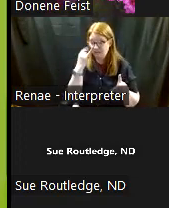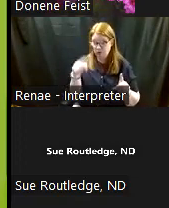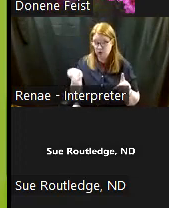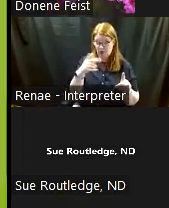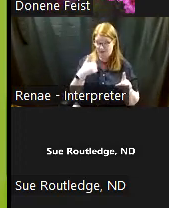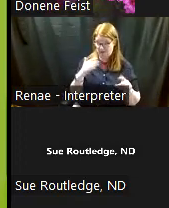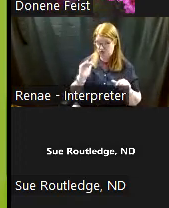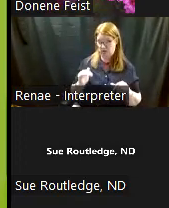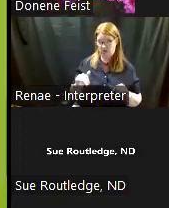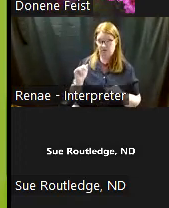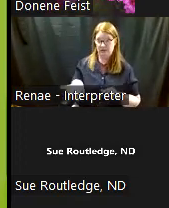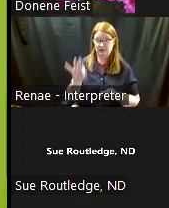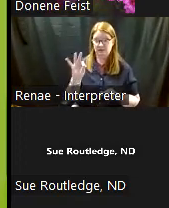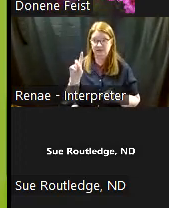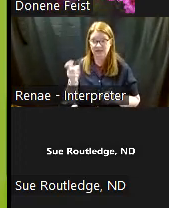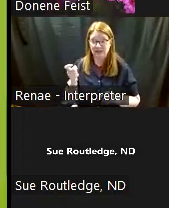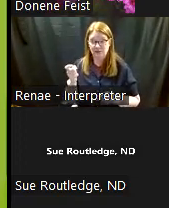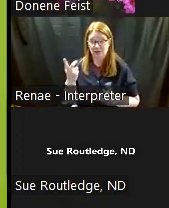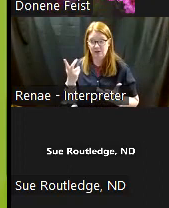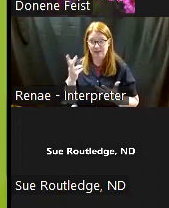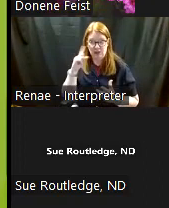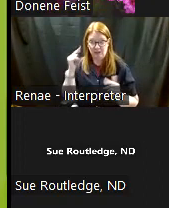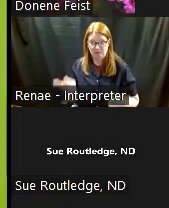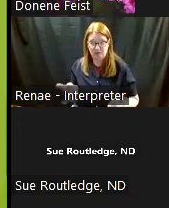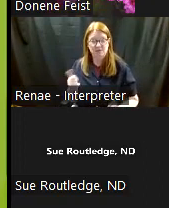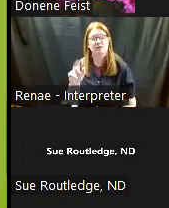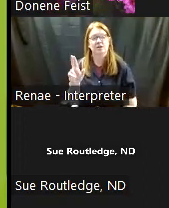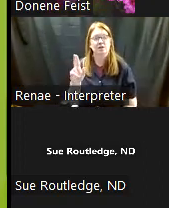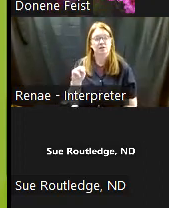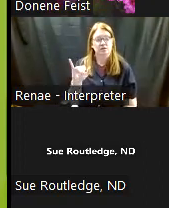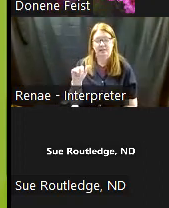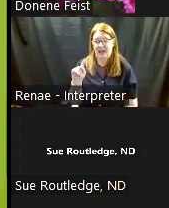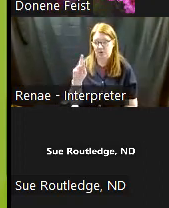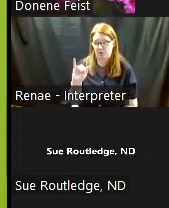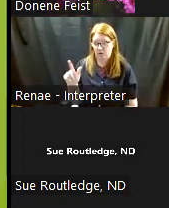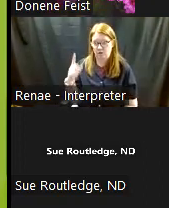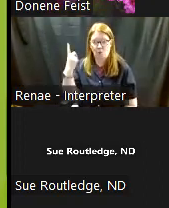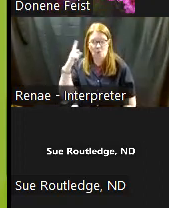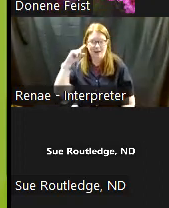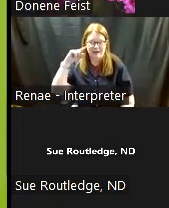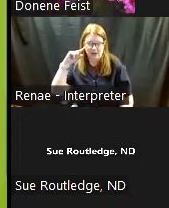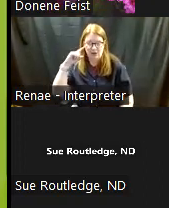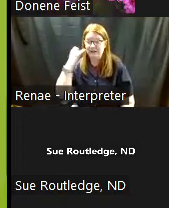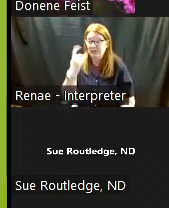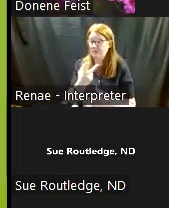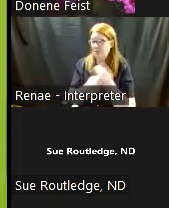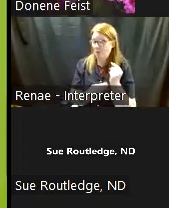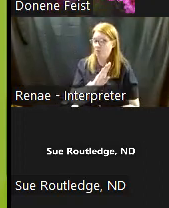loss. So we say unilateral or bilateral. If the hearing loss is in one ear, it's unilateral. If both ears is